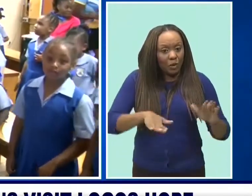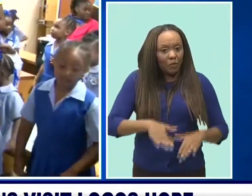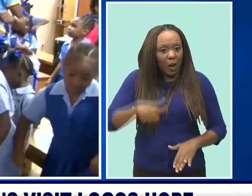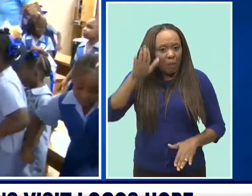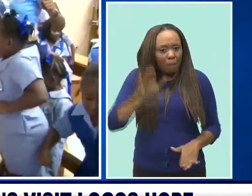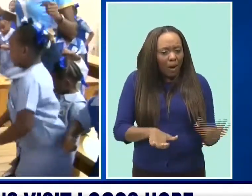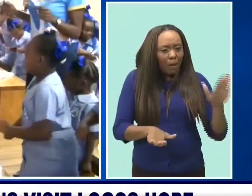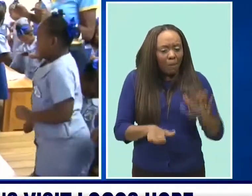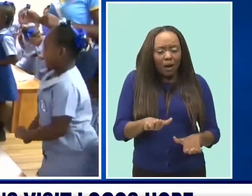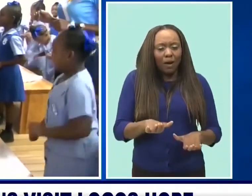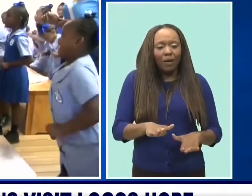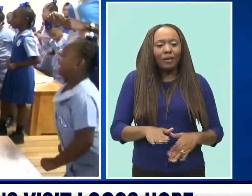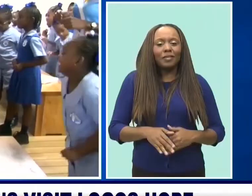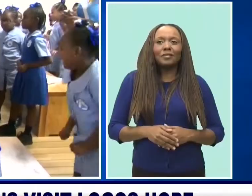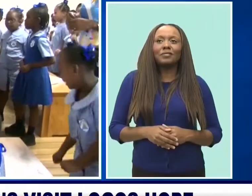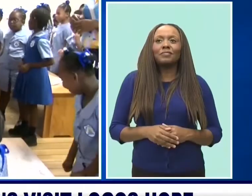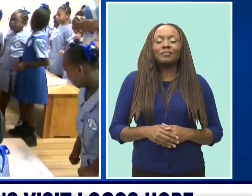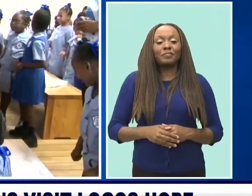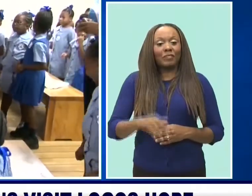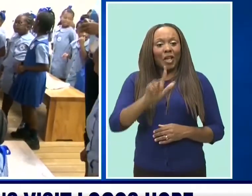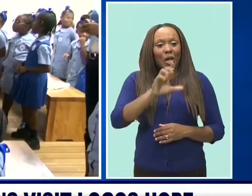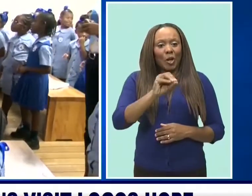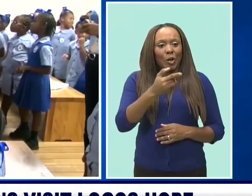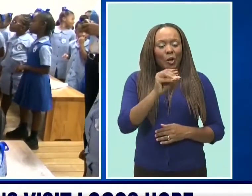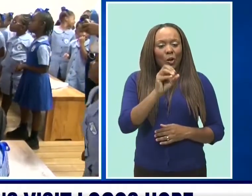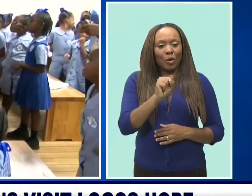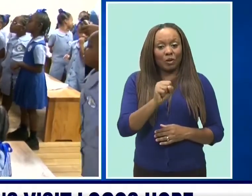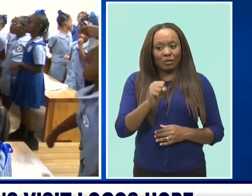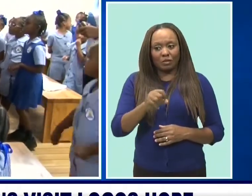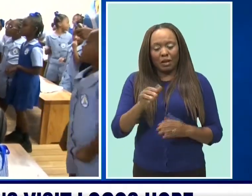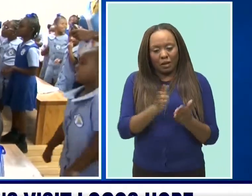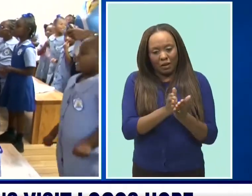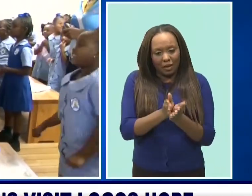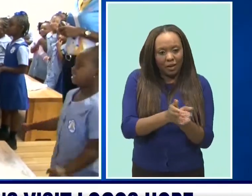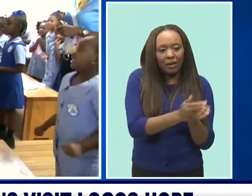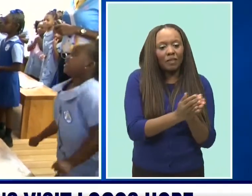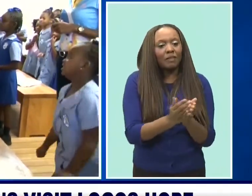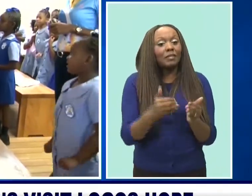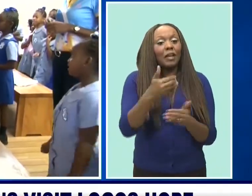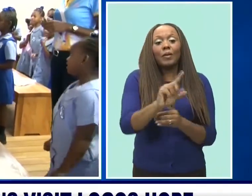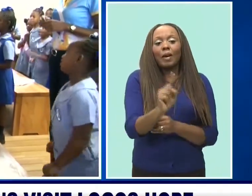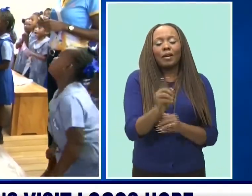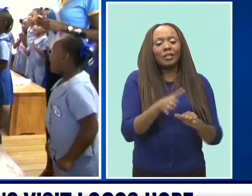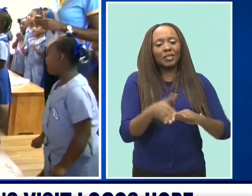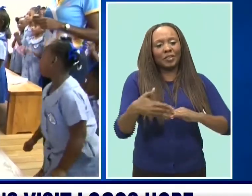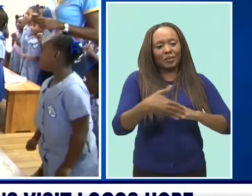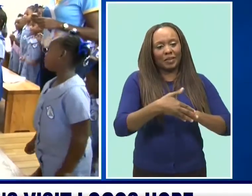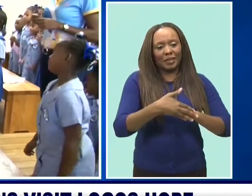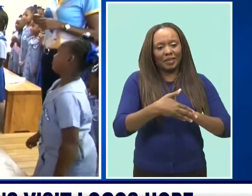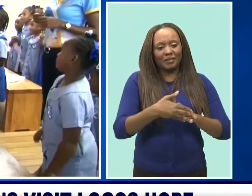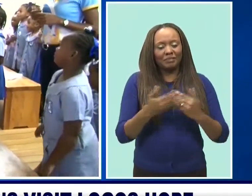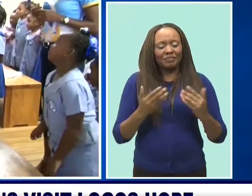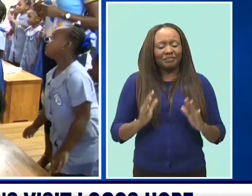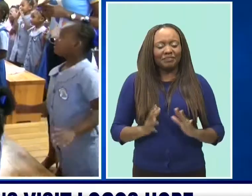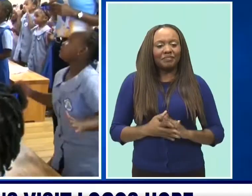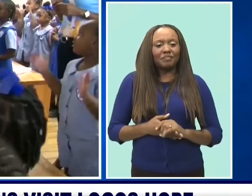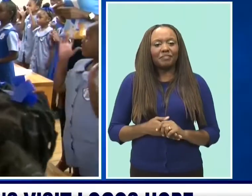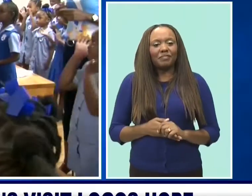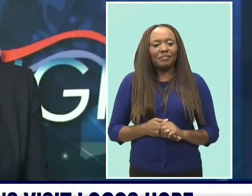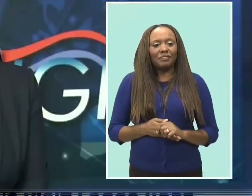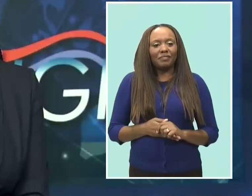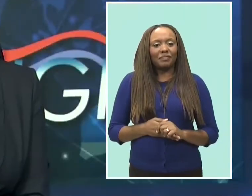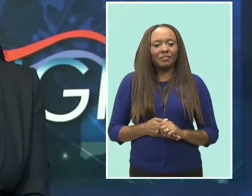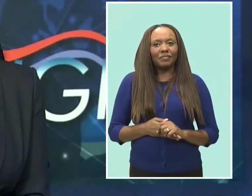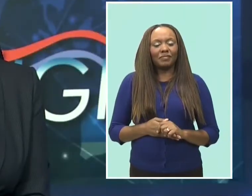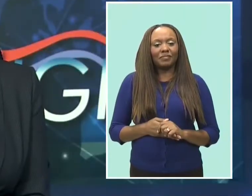it, tap your feet. Logos Hope left Barbados on Friday for its next stop in Jamaica. Rianne Phillips, CBC